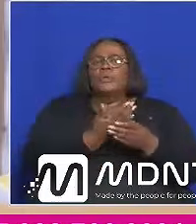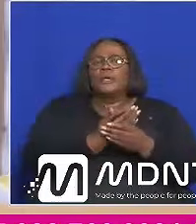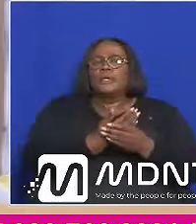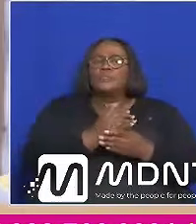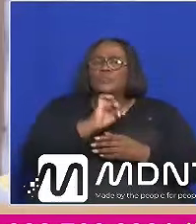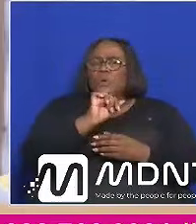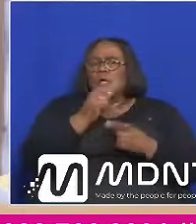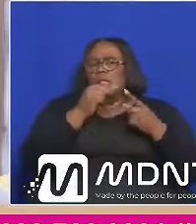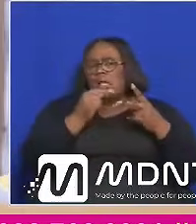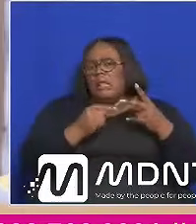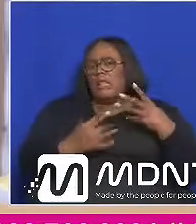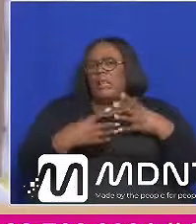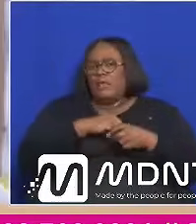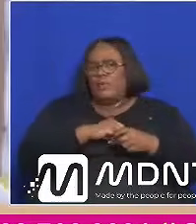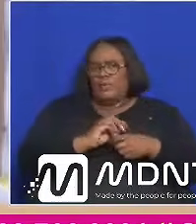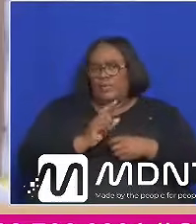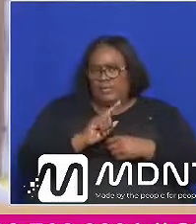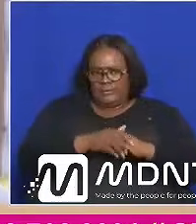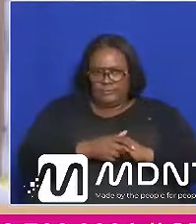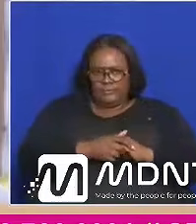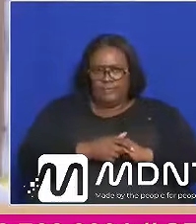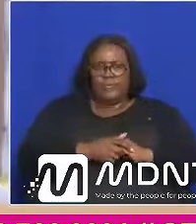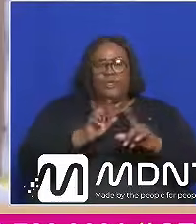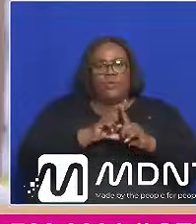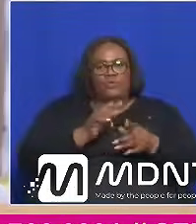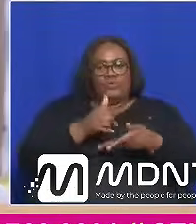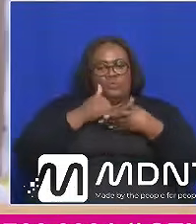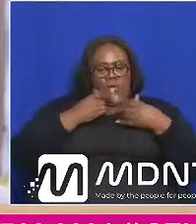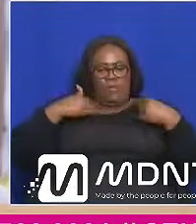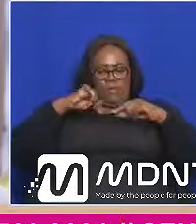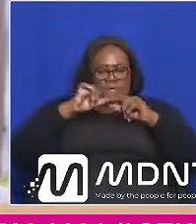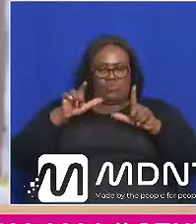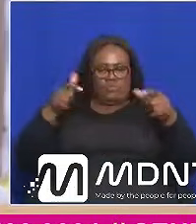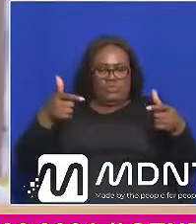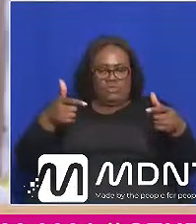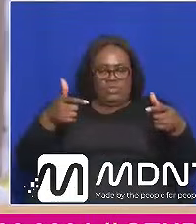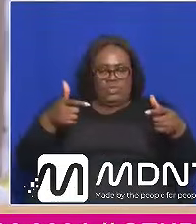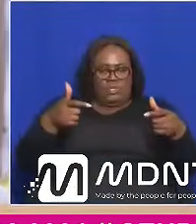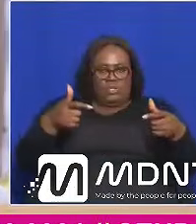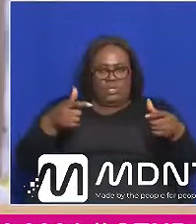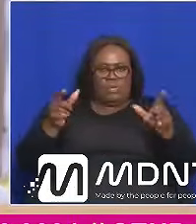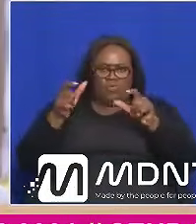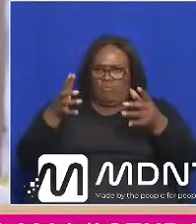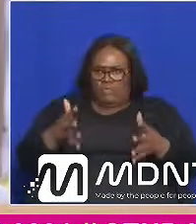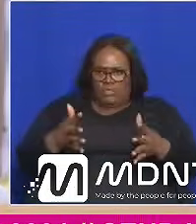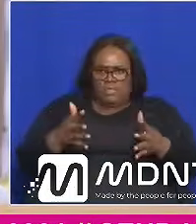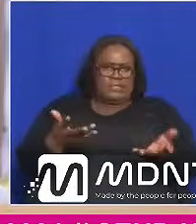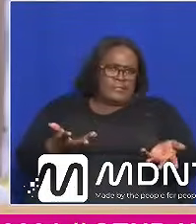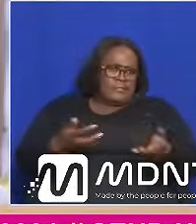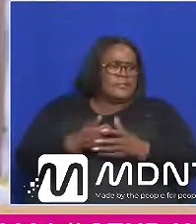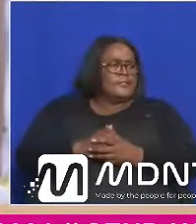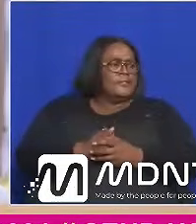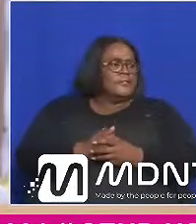and to inform us and the commission, generally the commissioners, how far to potentially have